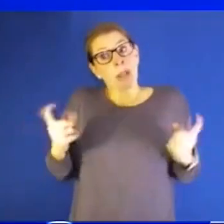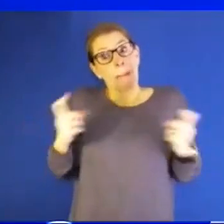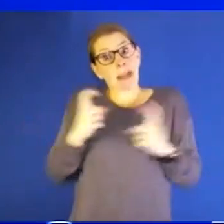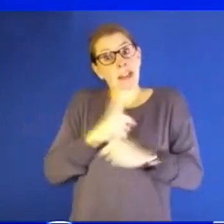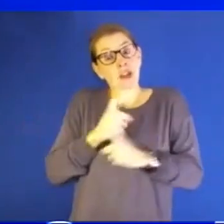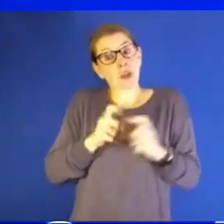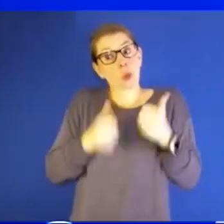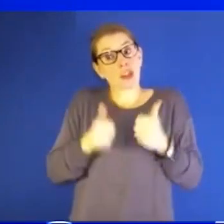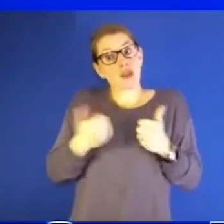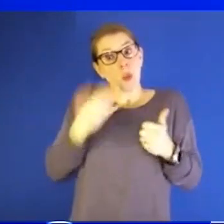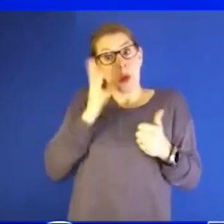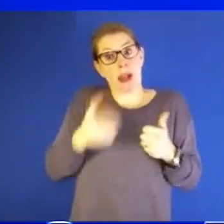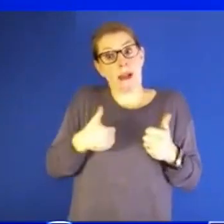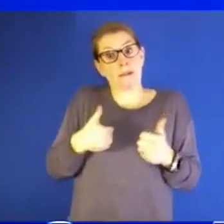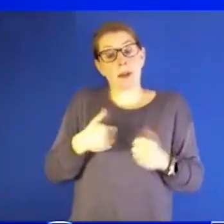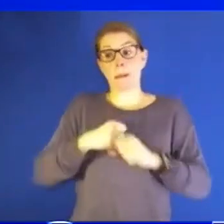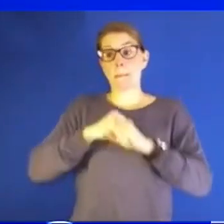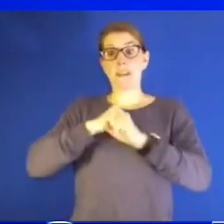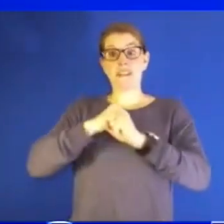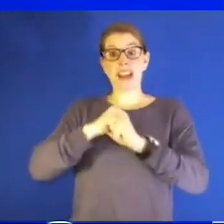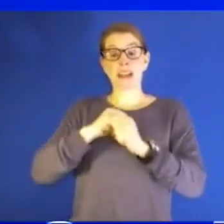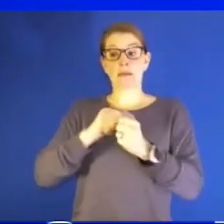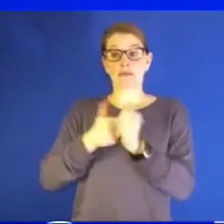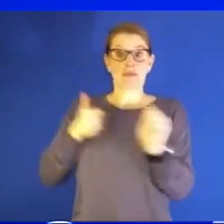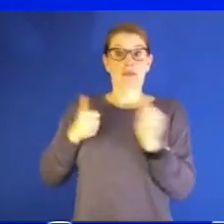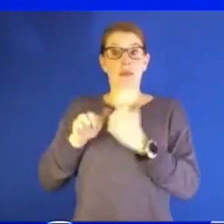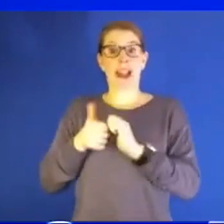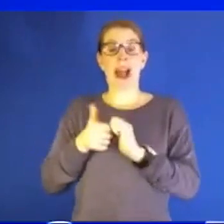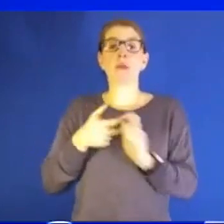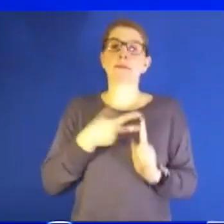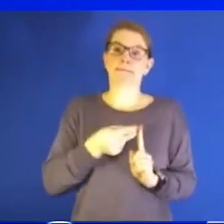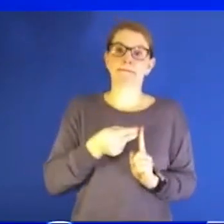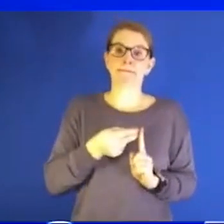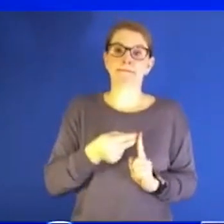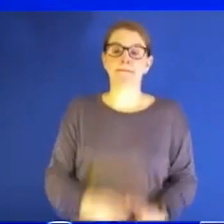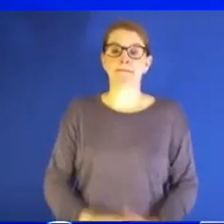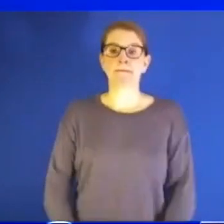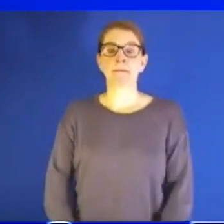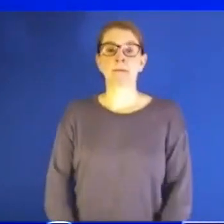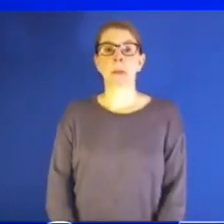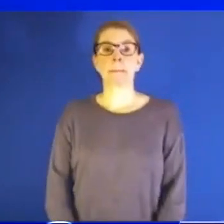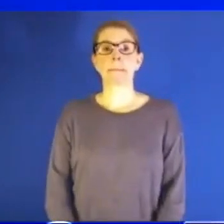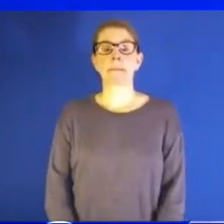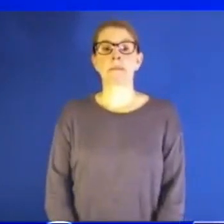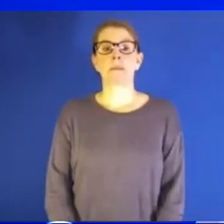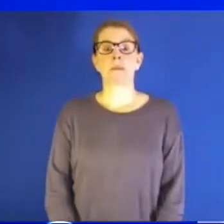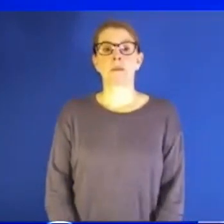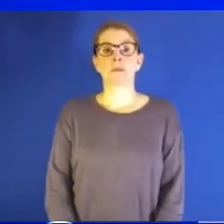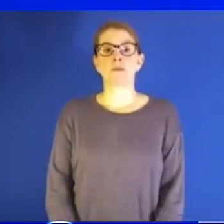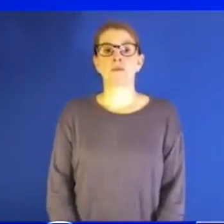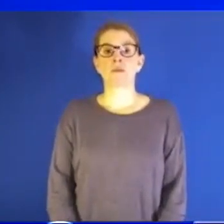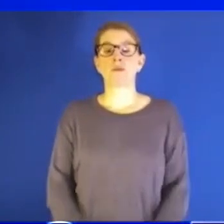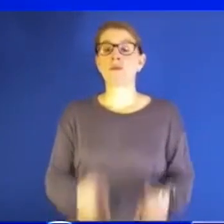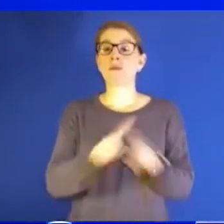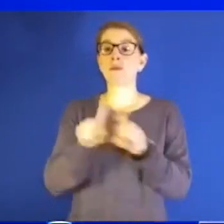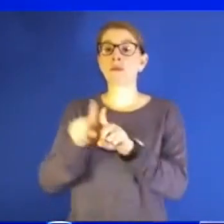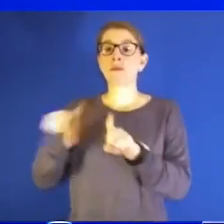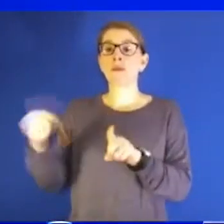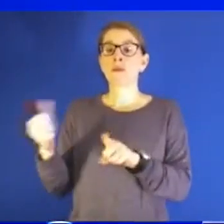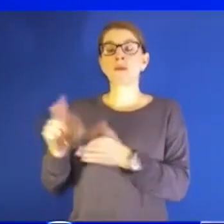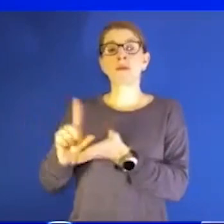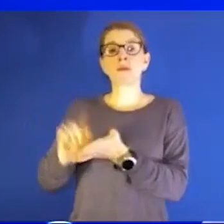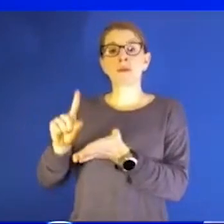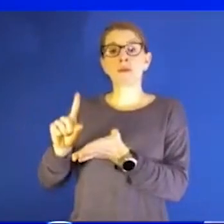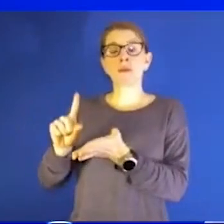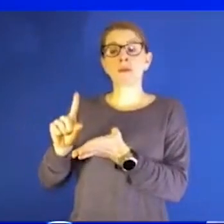way to help prevent those things continues to be through vaccination. But then there is also other published data, more